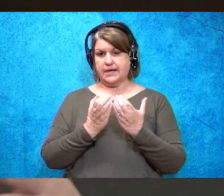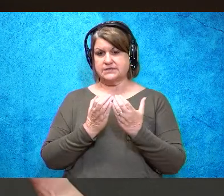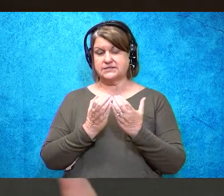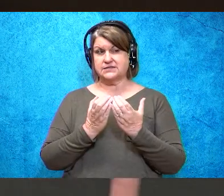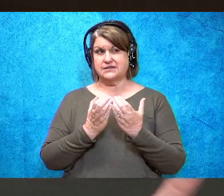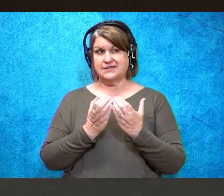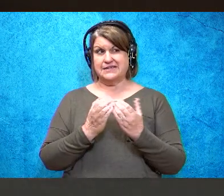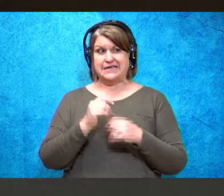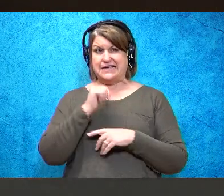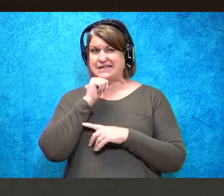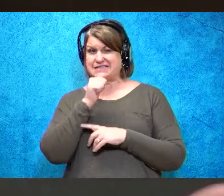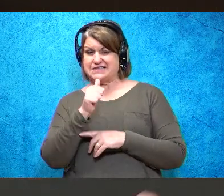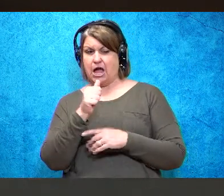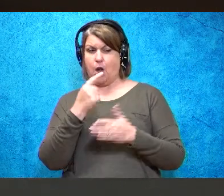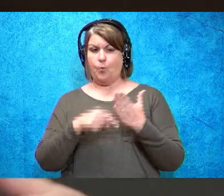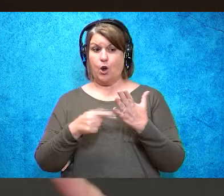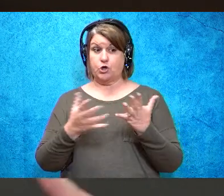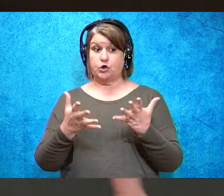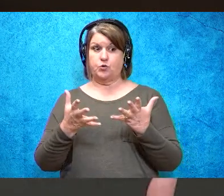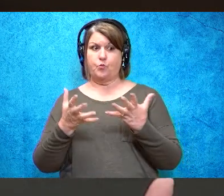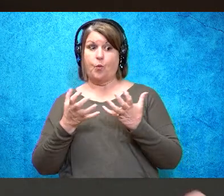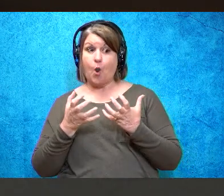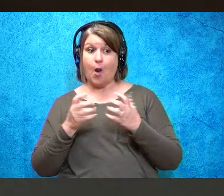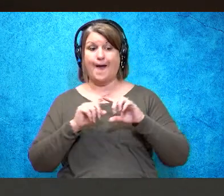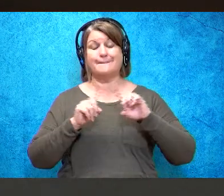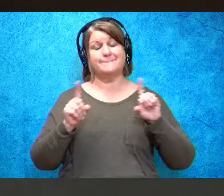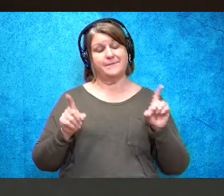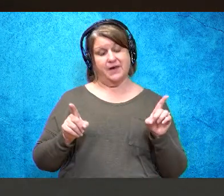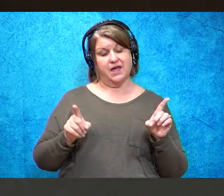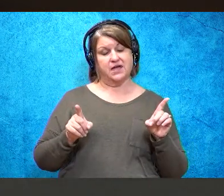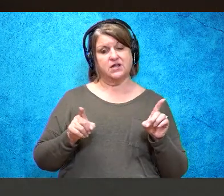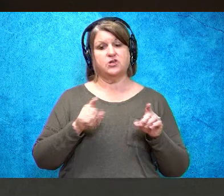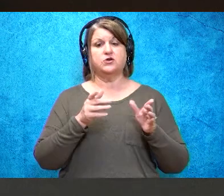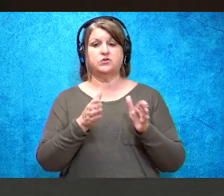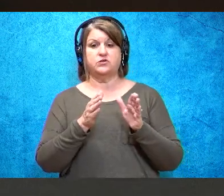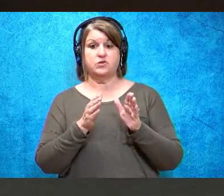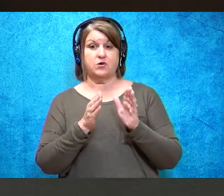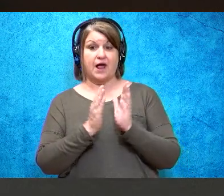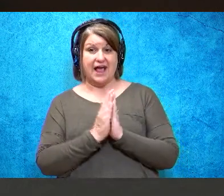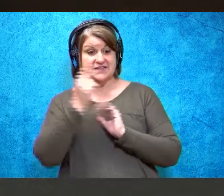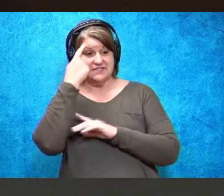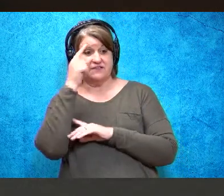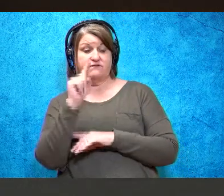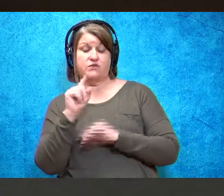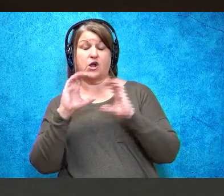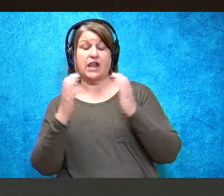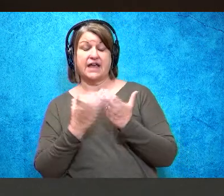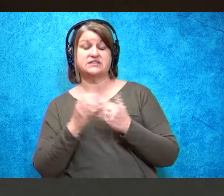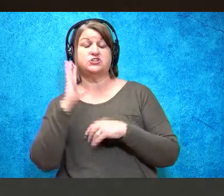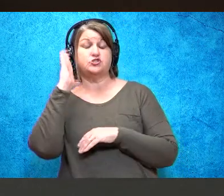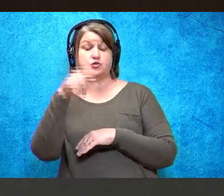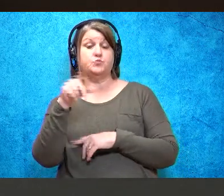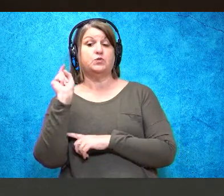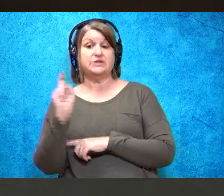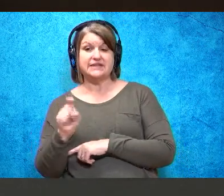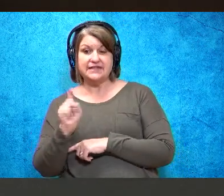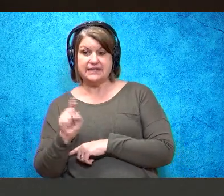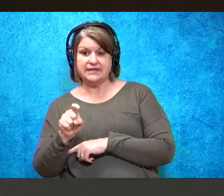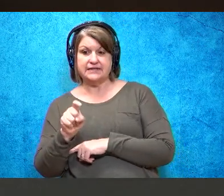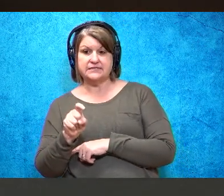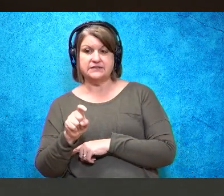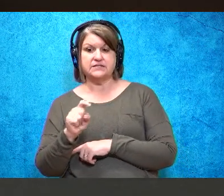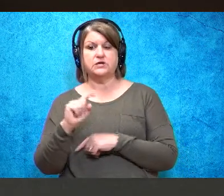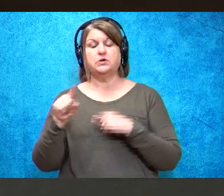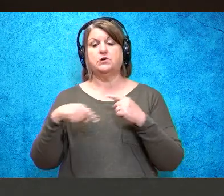it's not just what you want, you're also requesting things that you'll need. Yes. So when you're making